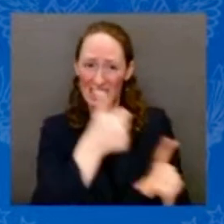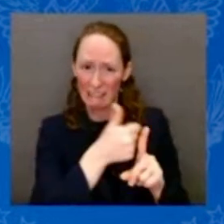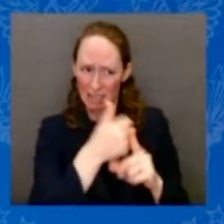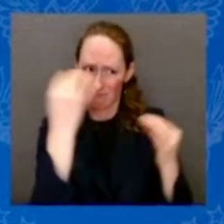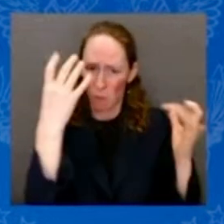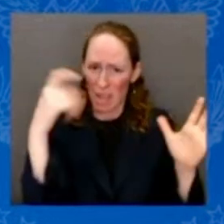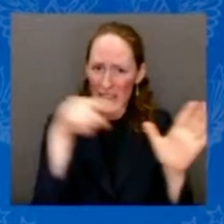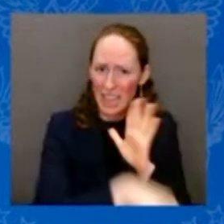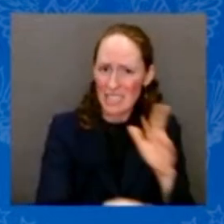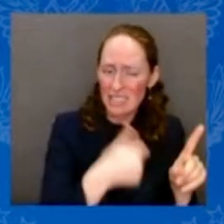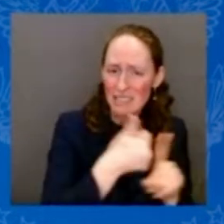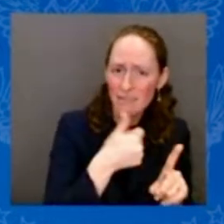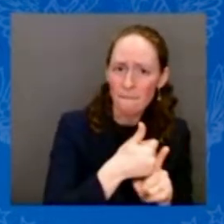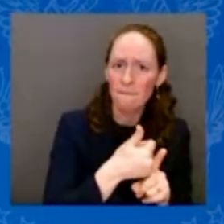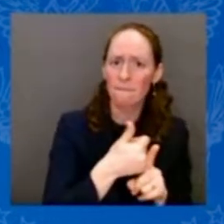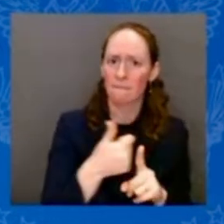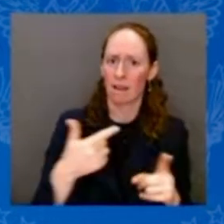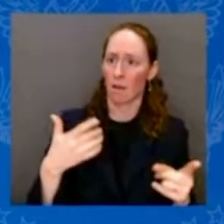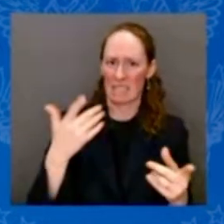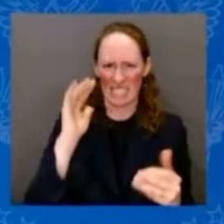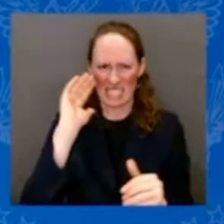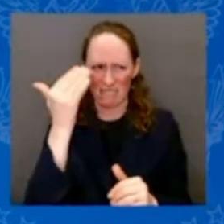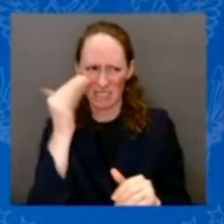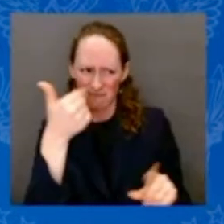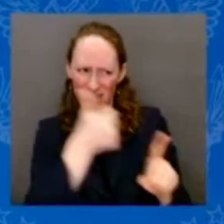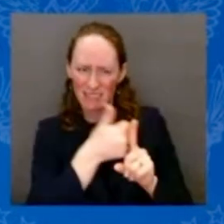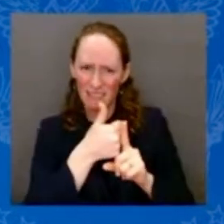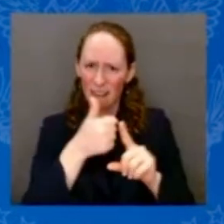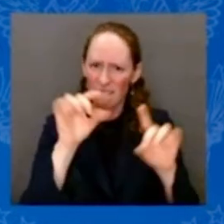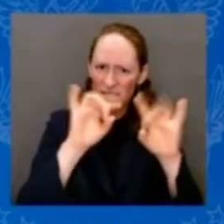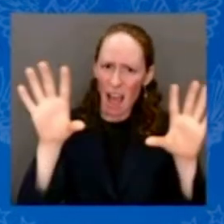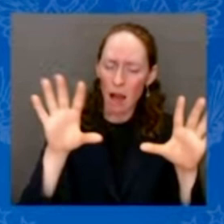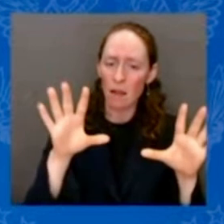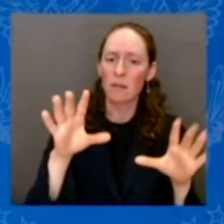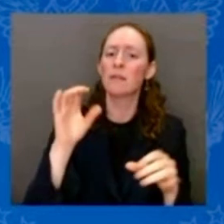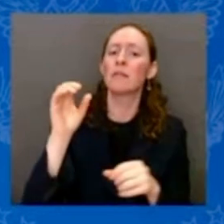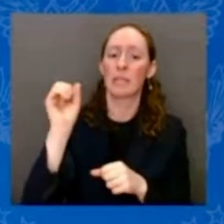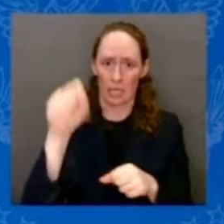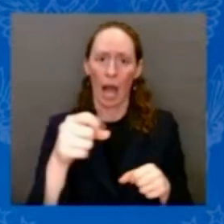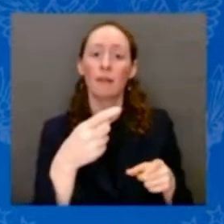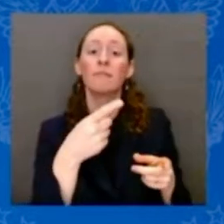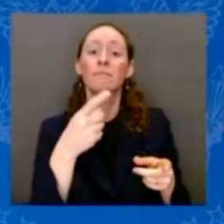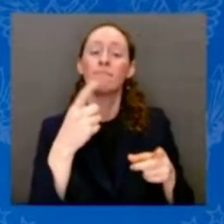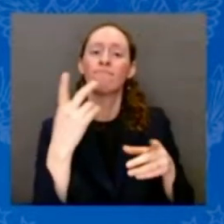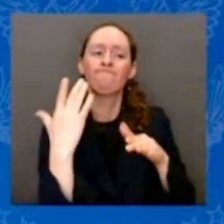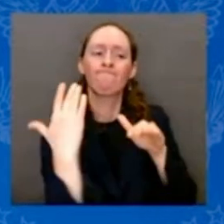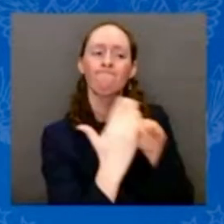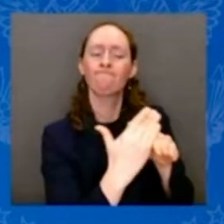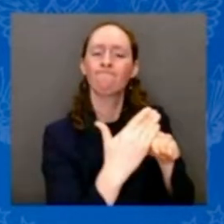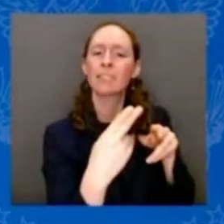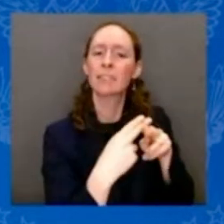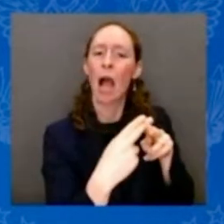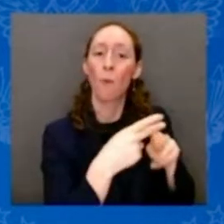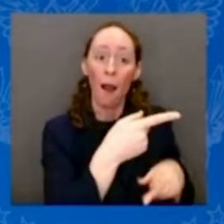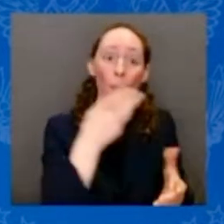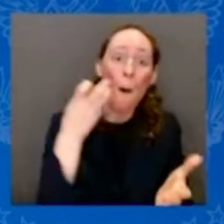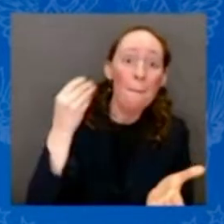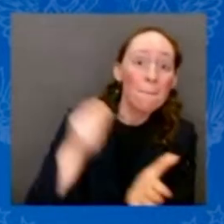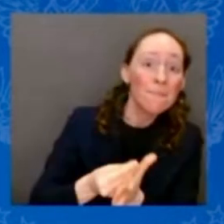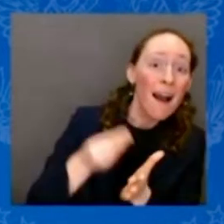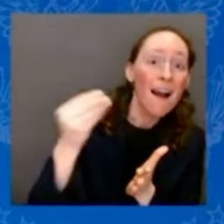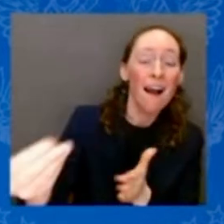that person's access to firearms. And it promotes, this executive